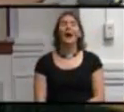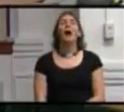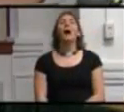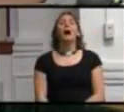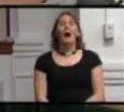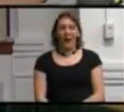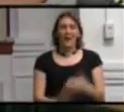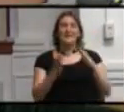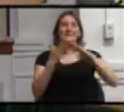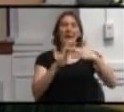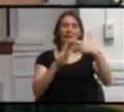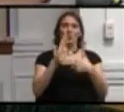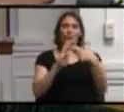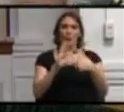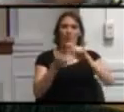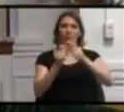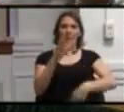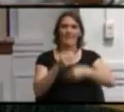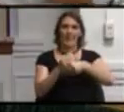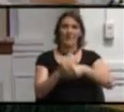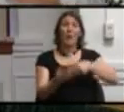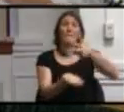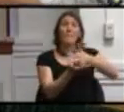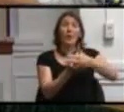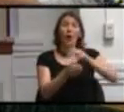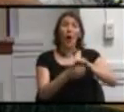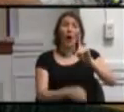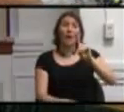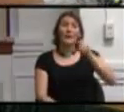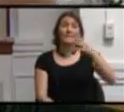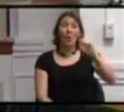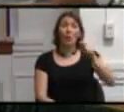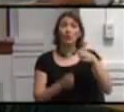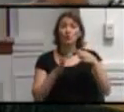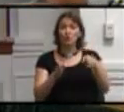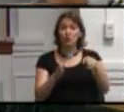ordinance amendment, first reading, parking on Depot Street.